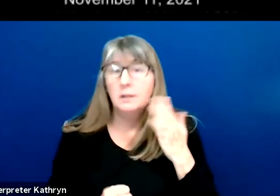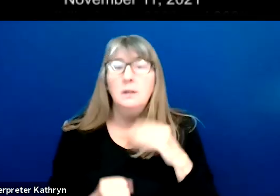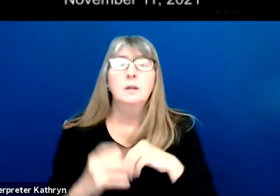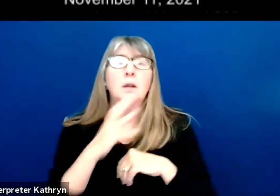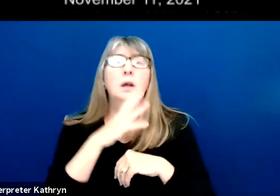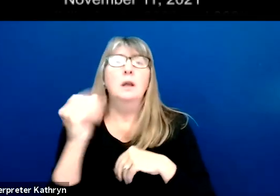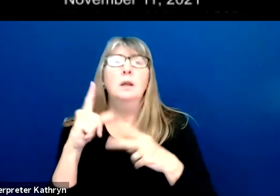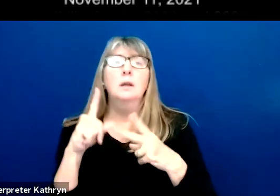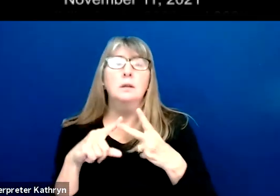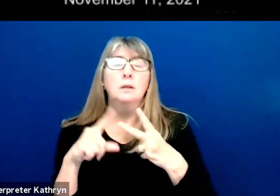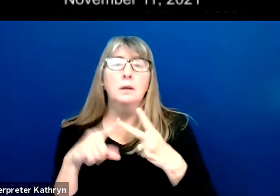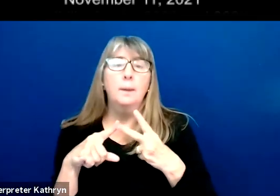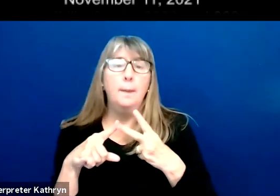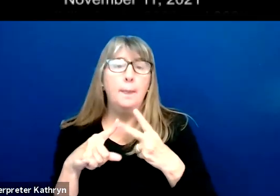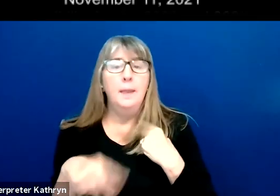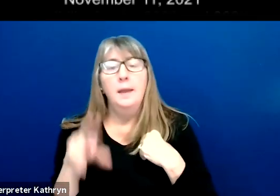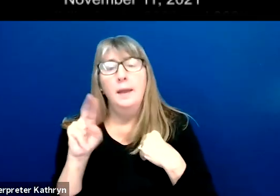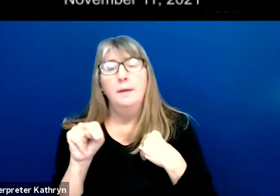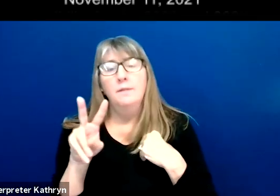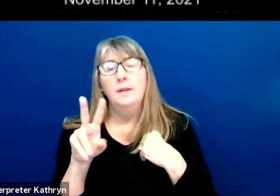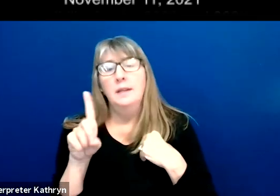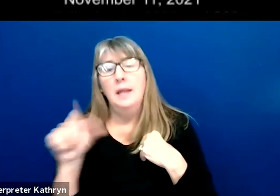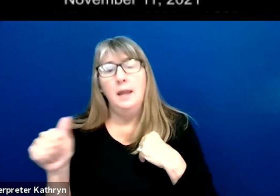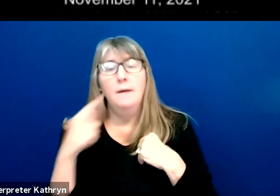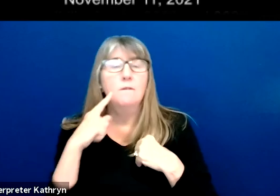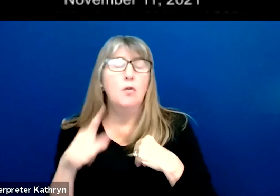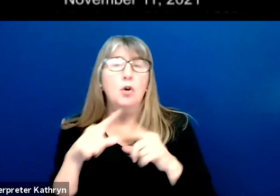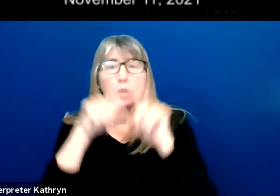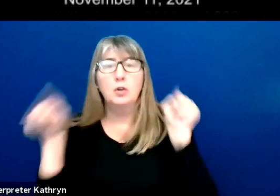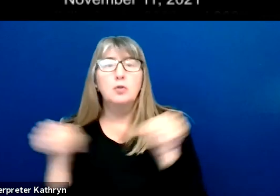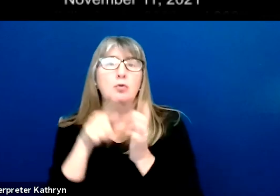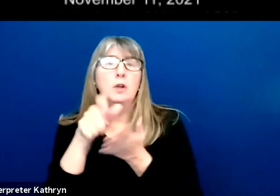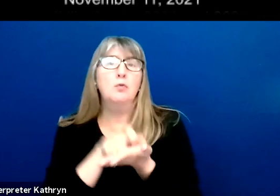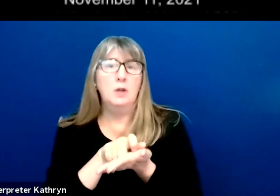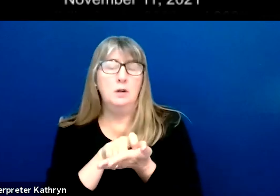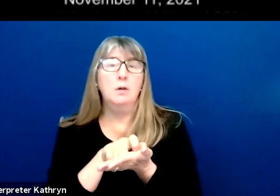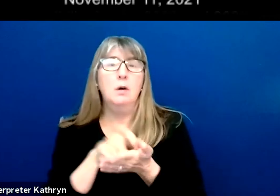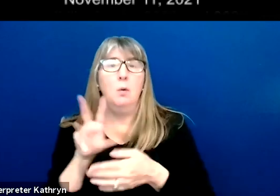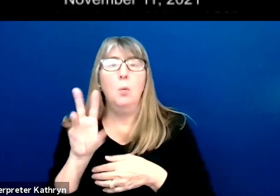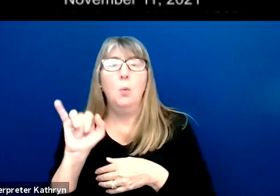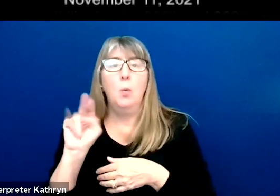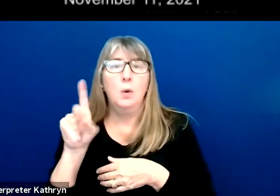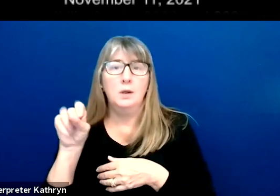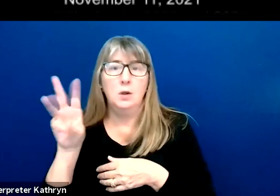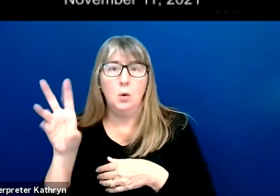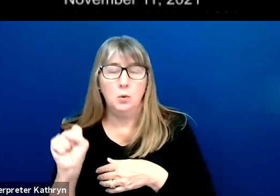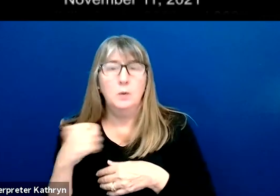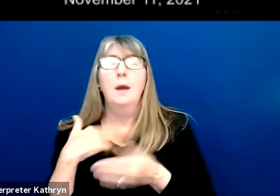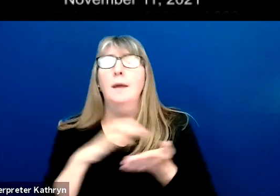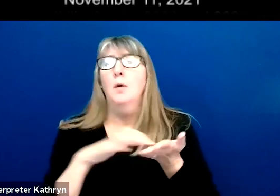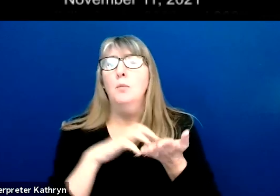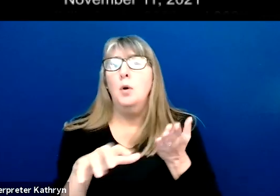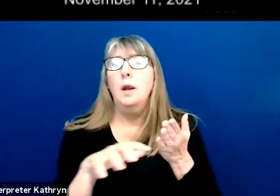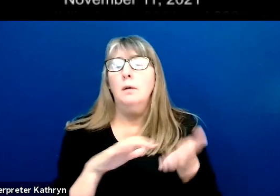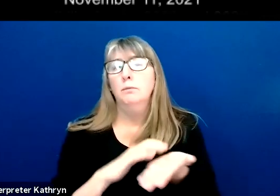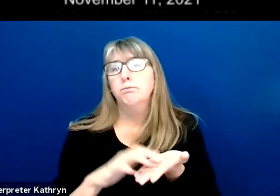and I use NVDA as a screen reader on Windows. I use a Braille display, and I do a lot